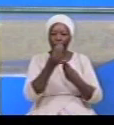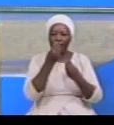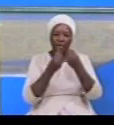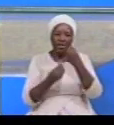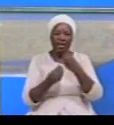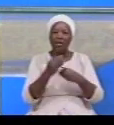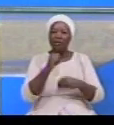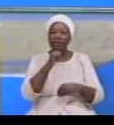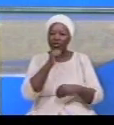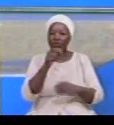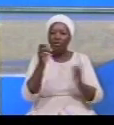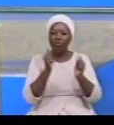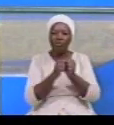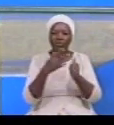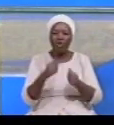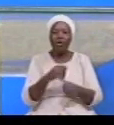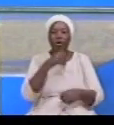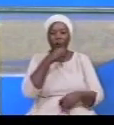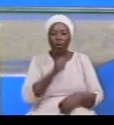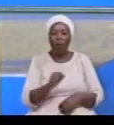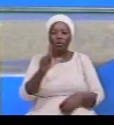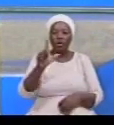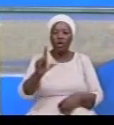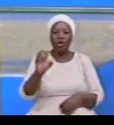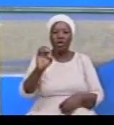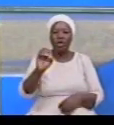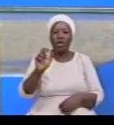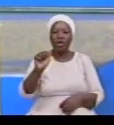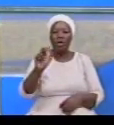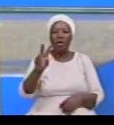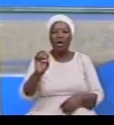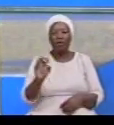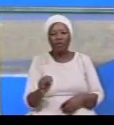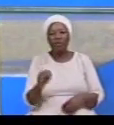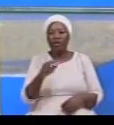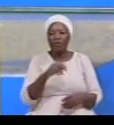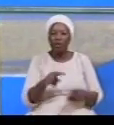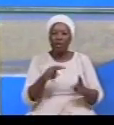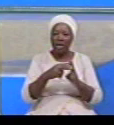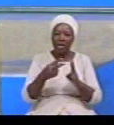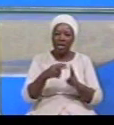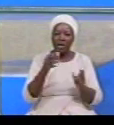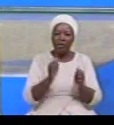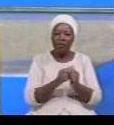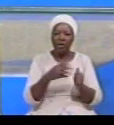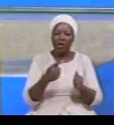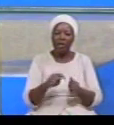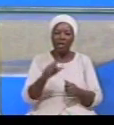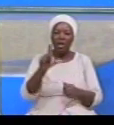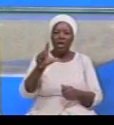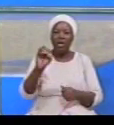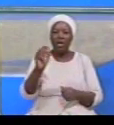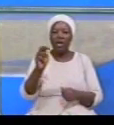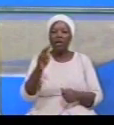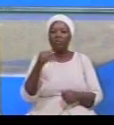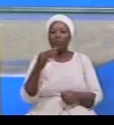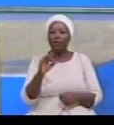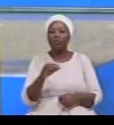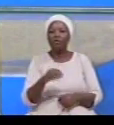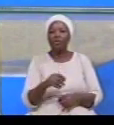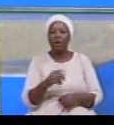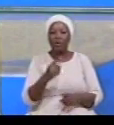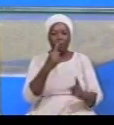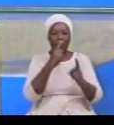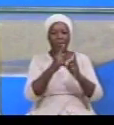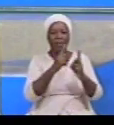the old leaven, neither with the leaven of malice. It says, since Christ, our